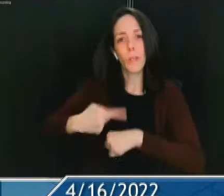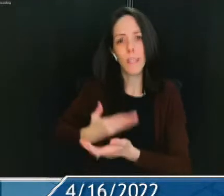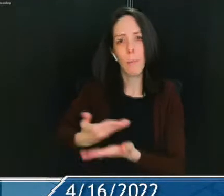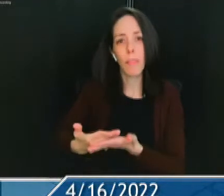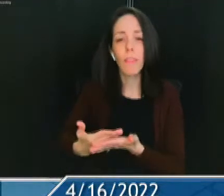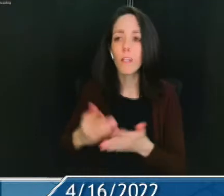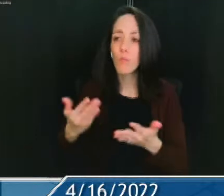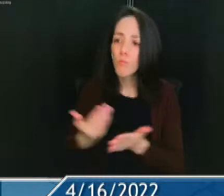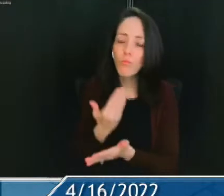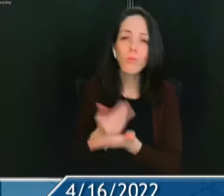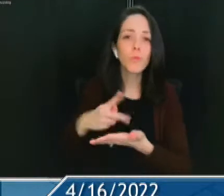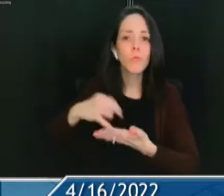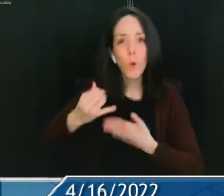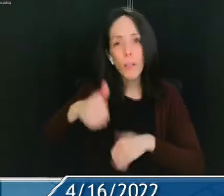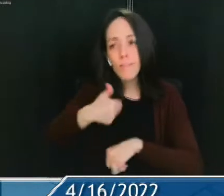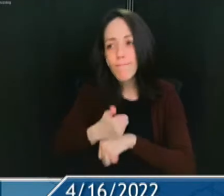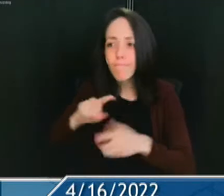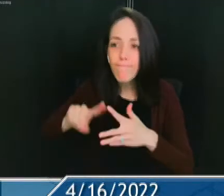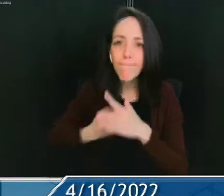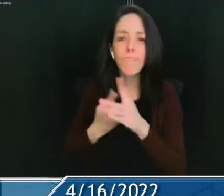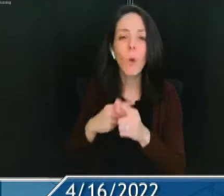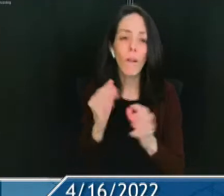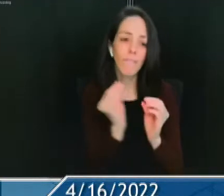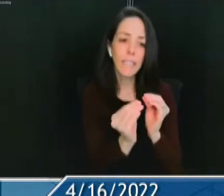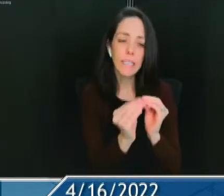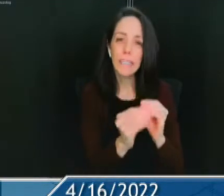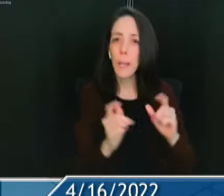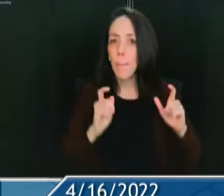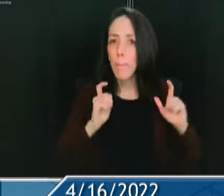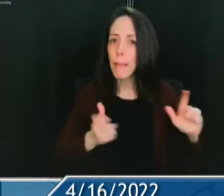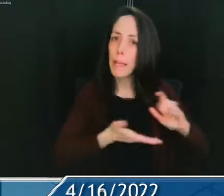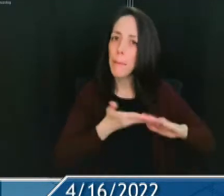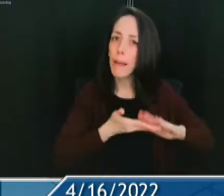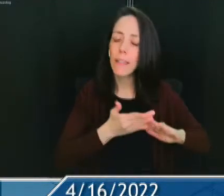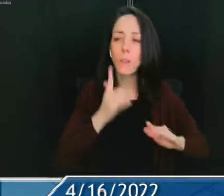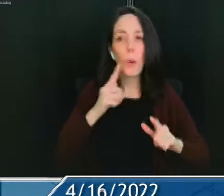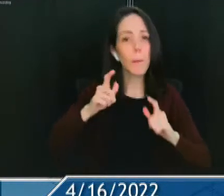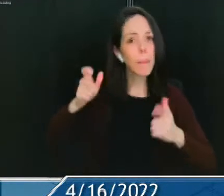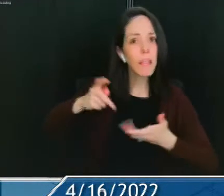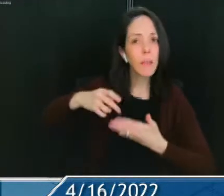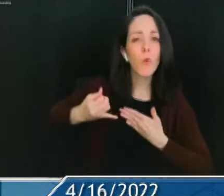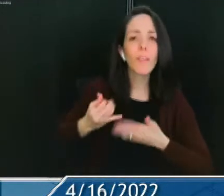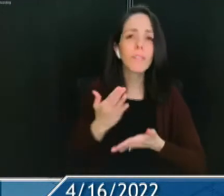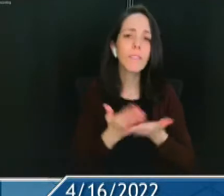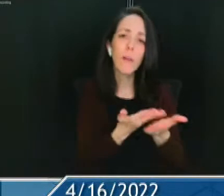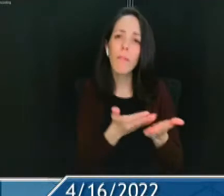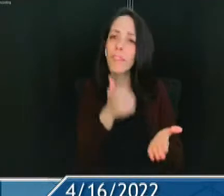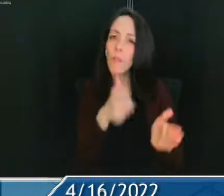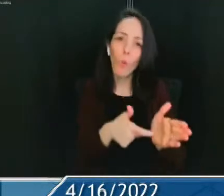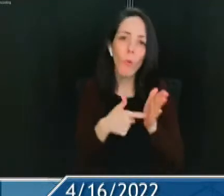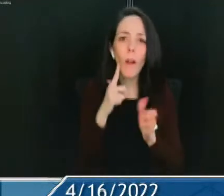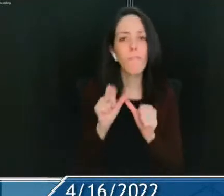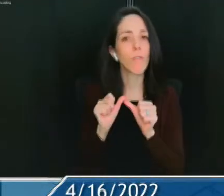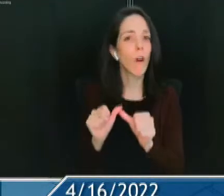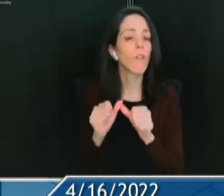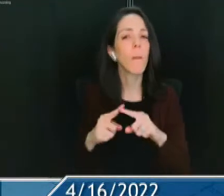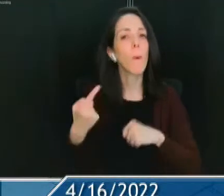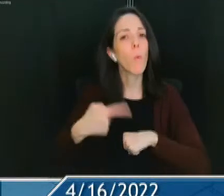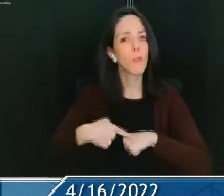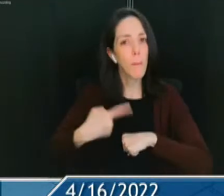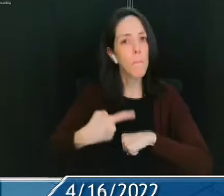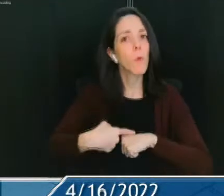projects, fixing major maintenance or other sort of capital projects, things that are not required to be funded on an ongoing basis. And